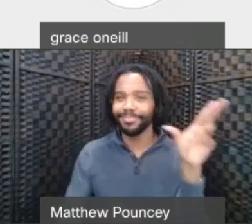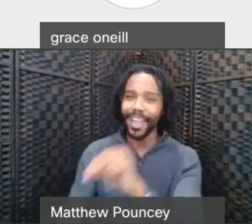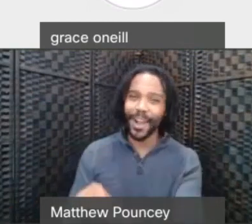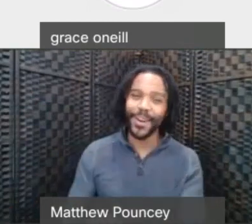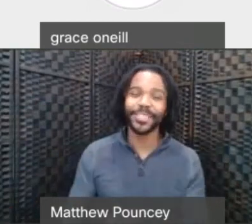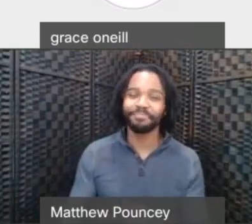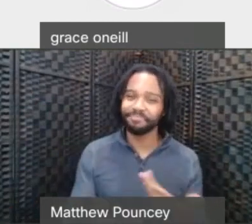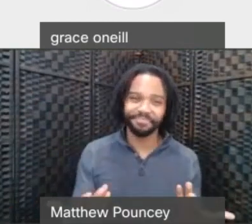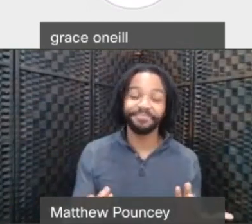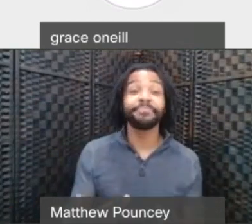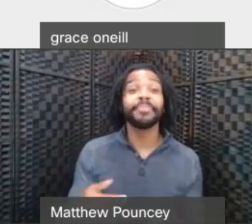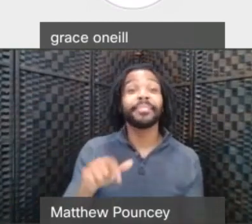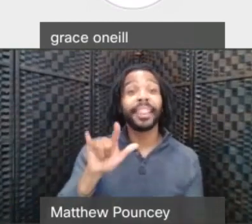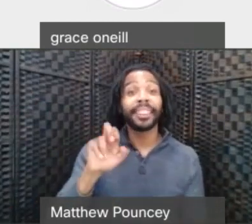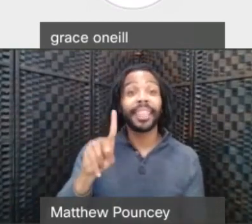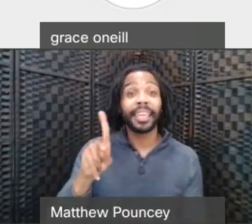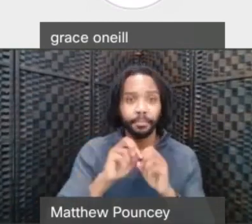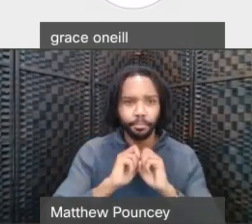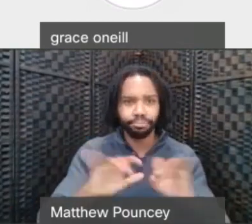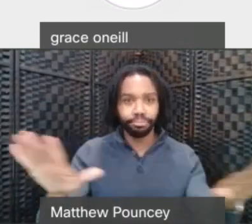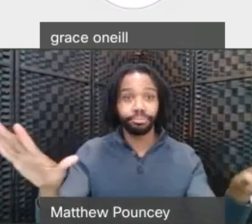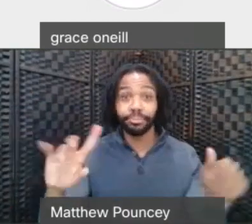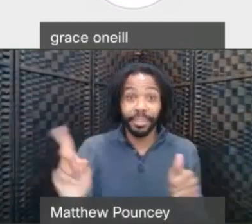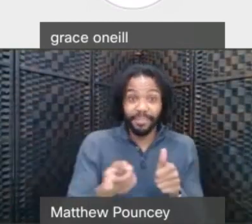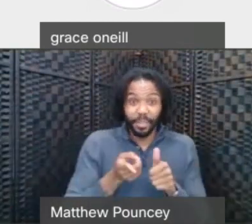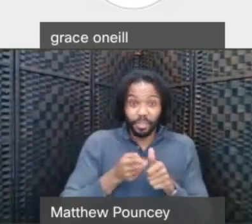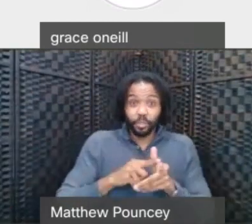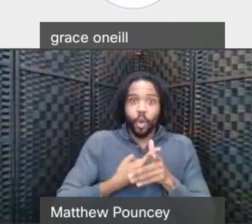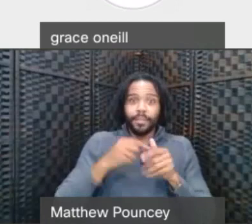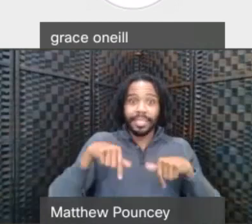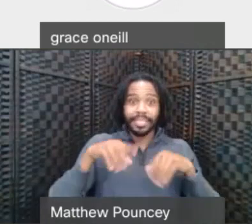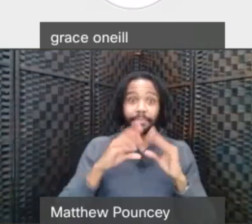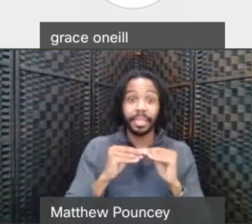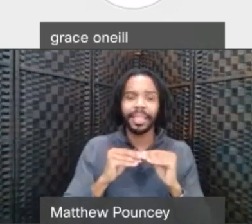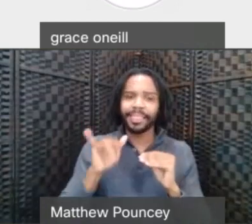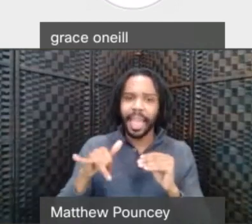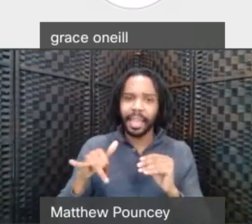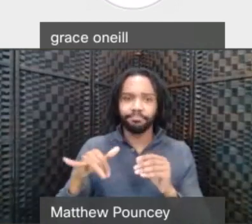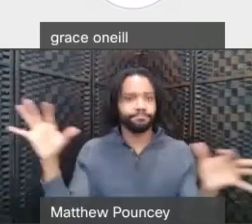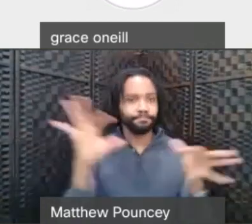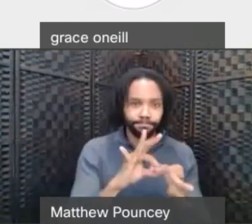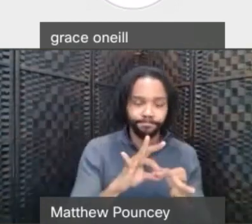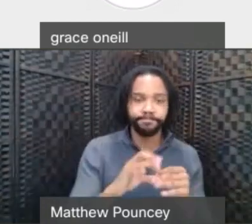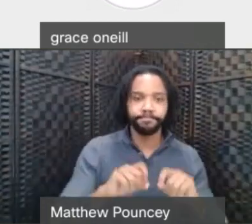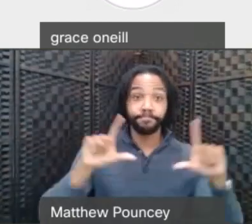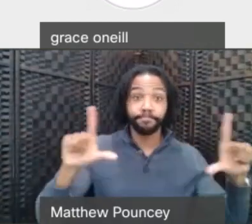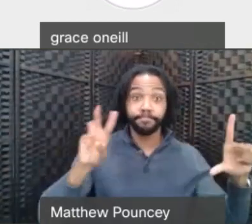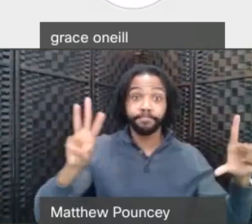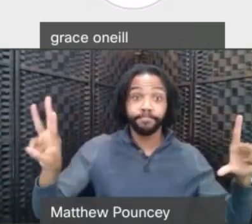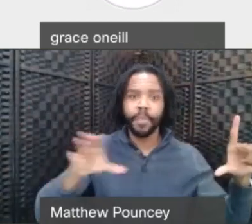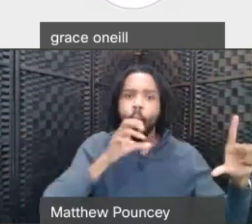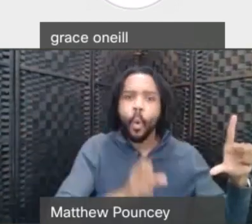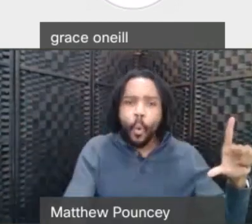that was provided at the beginning of the meeting takes us to the old MCIS page compatible with Chrome. And